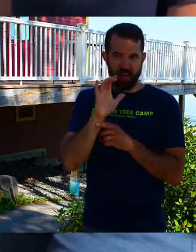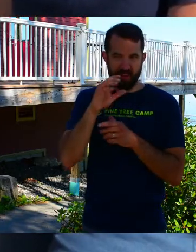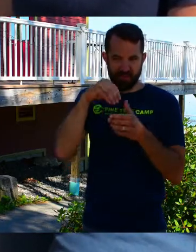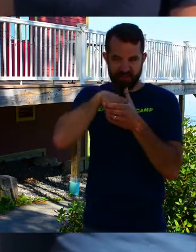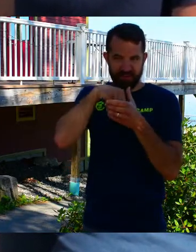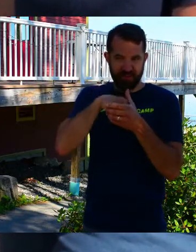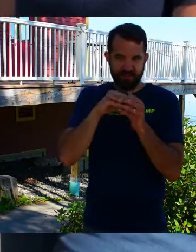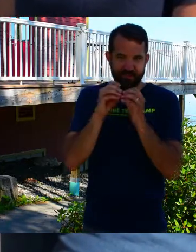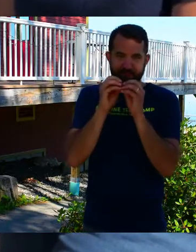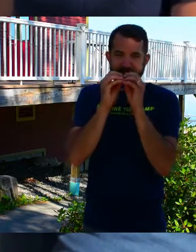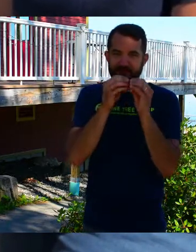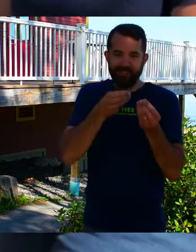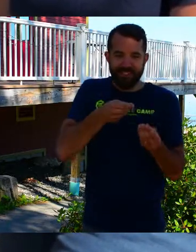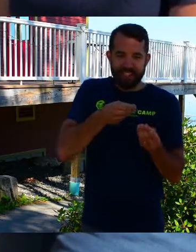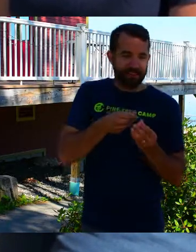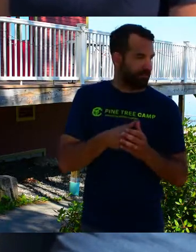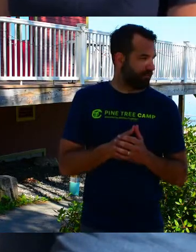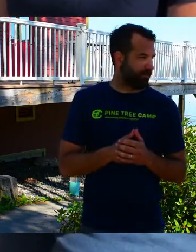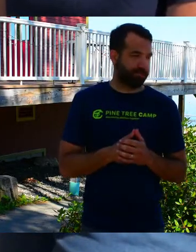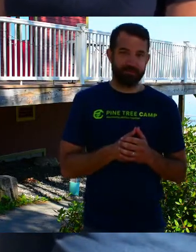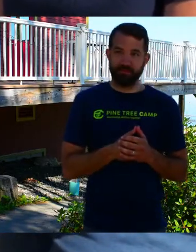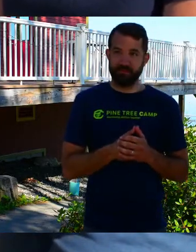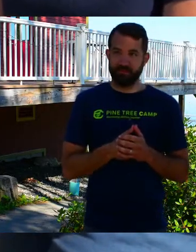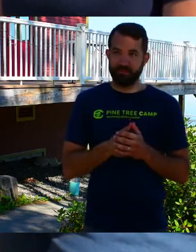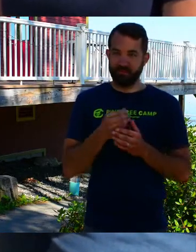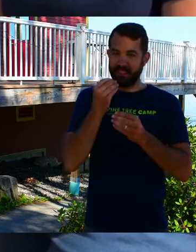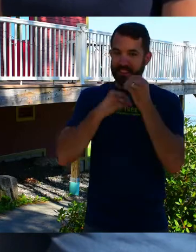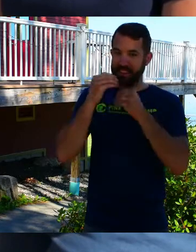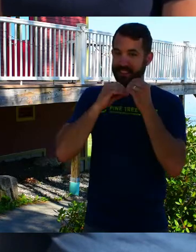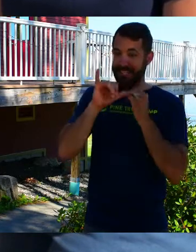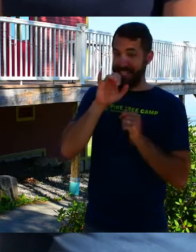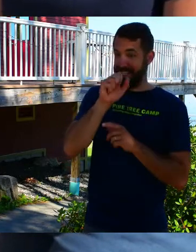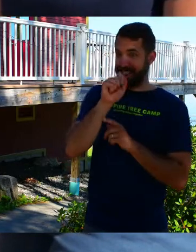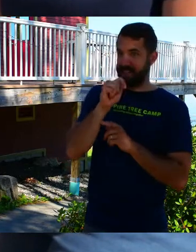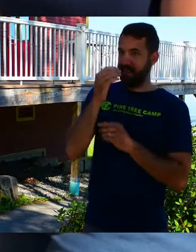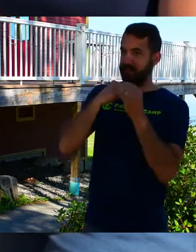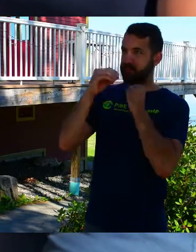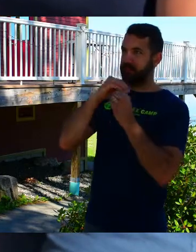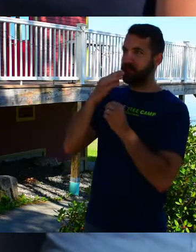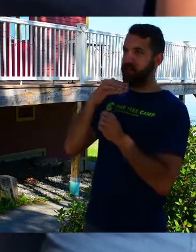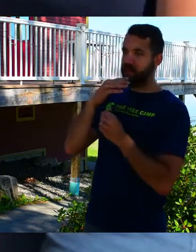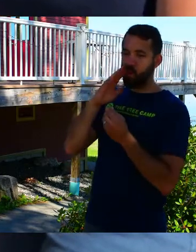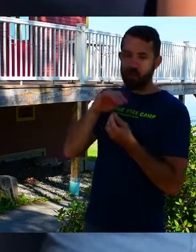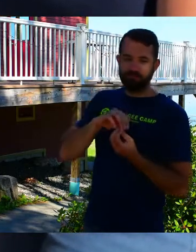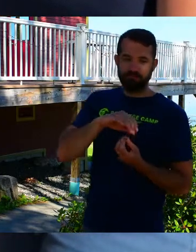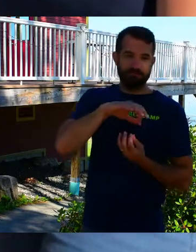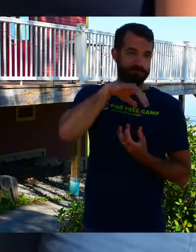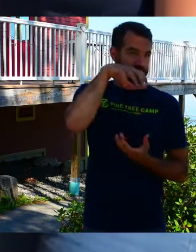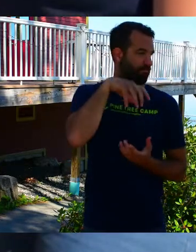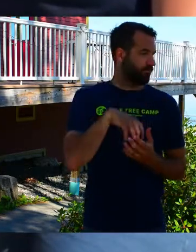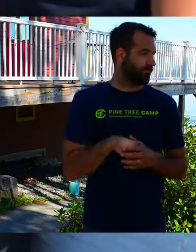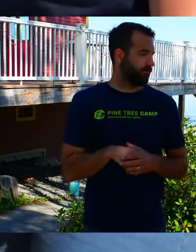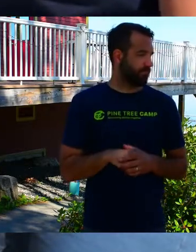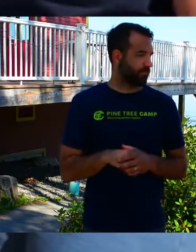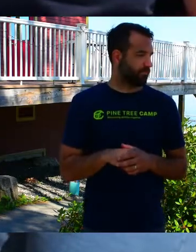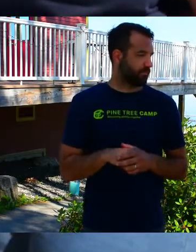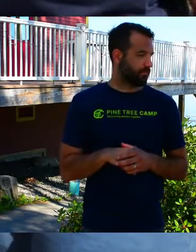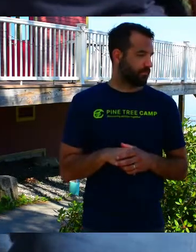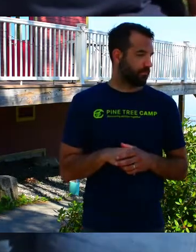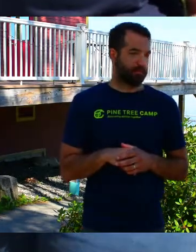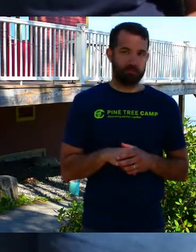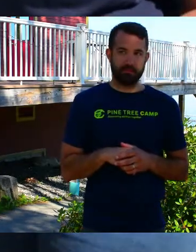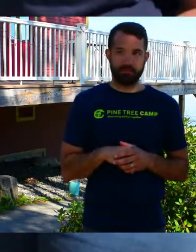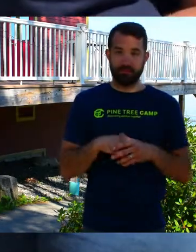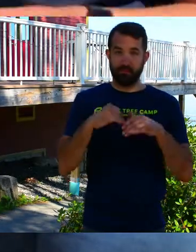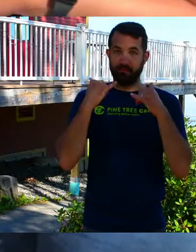after it eats the sugar. So next, we wanna take our glove and we're gonna cover up the top of the bottle, and you're gonna wanna secure it with a rubber band so that there's no